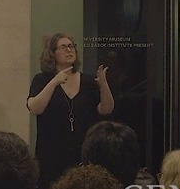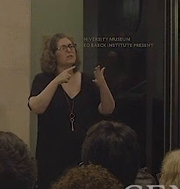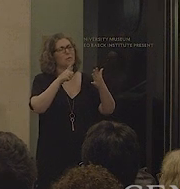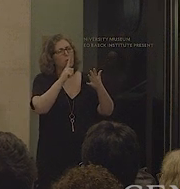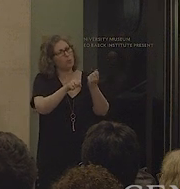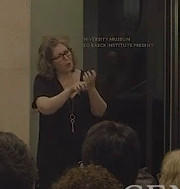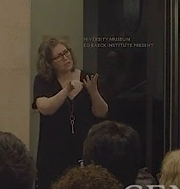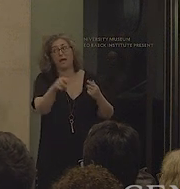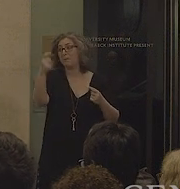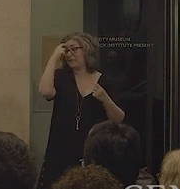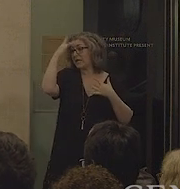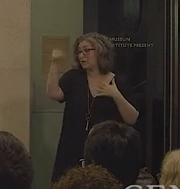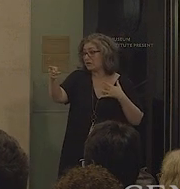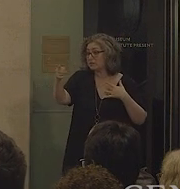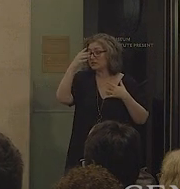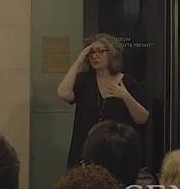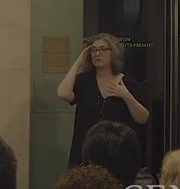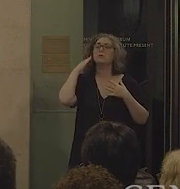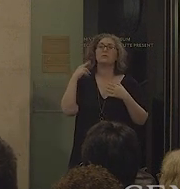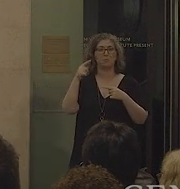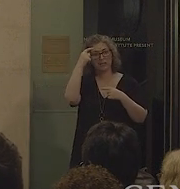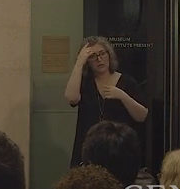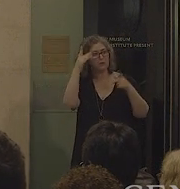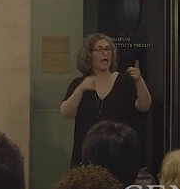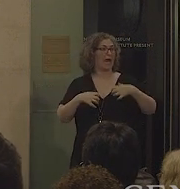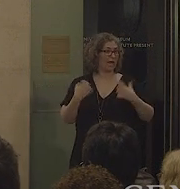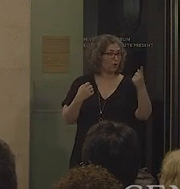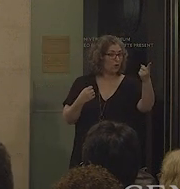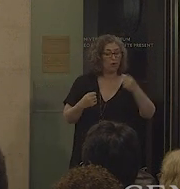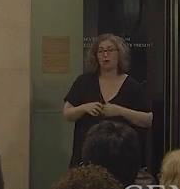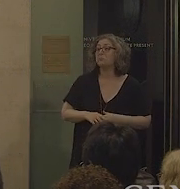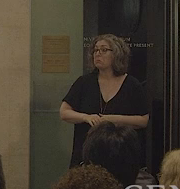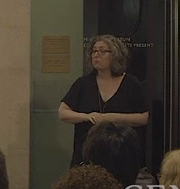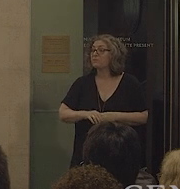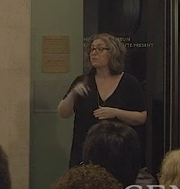cause? Mental illness, says the front. Anger.